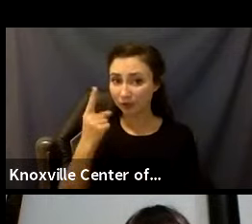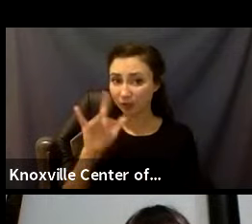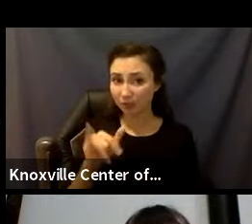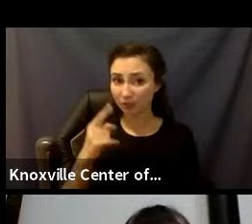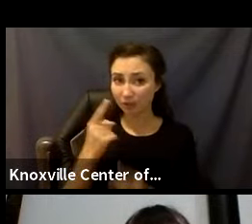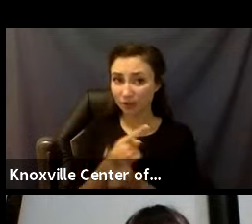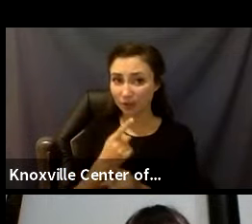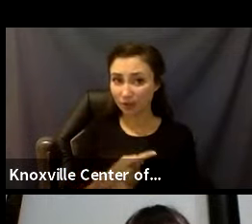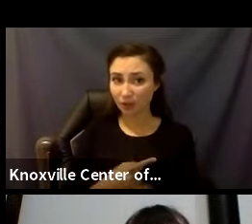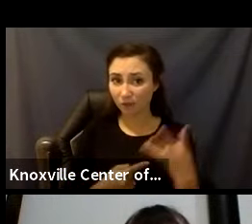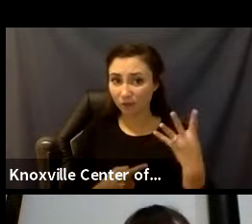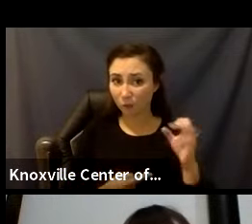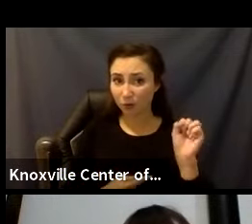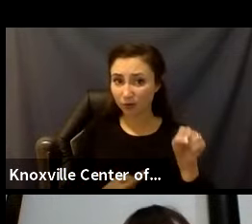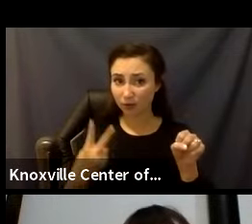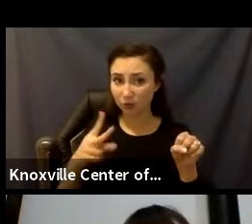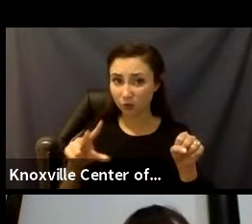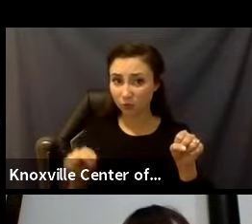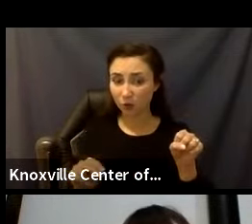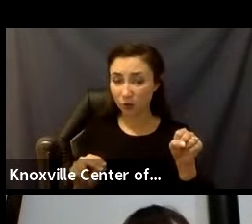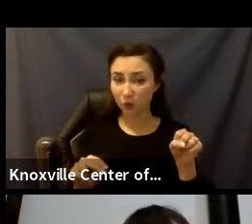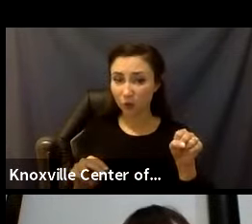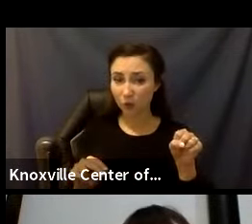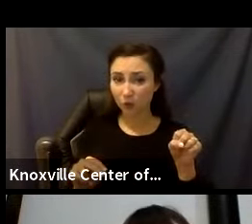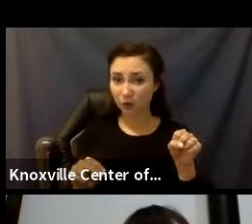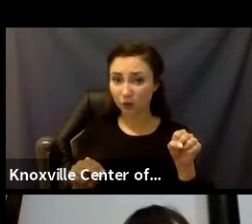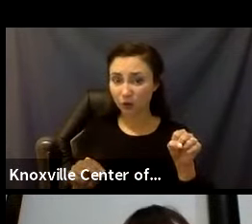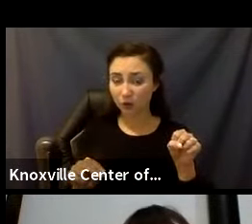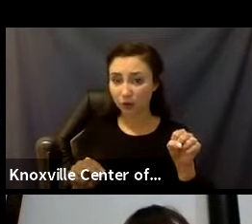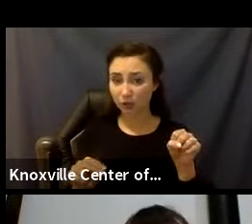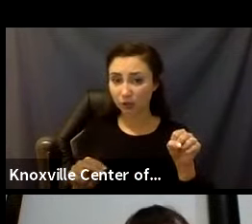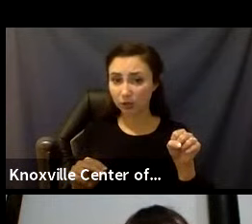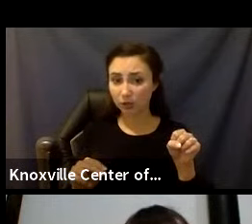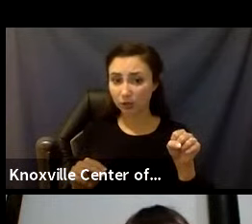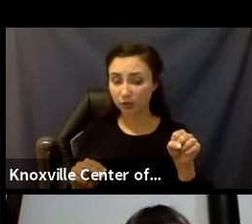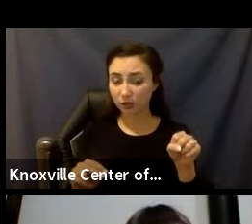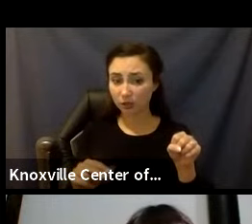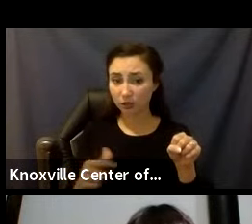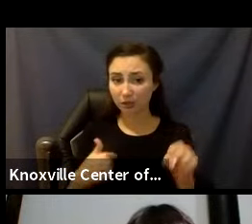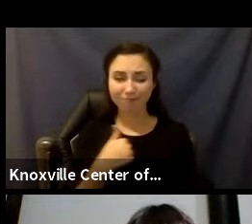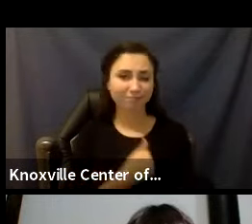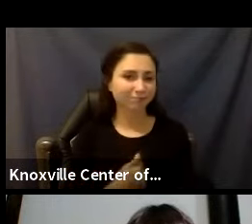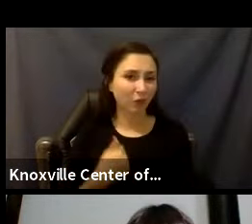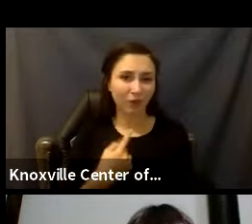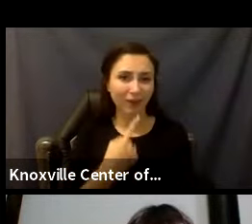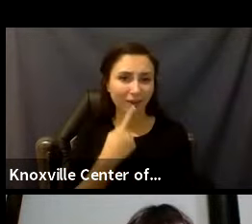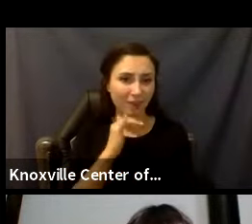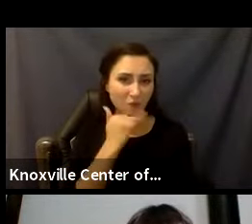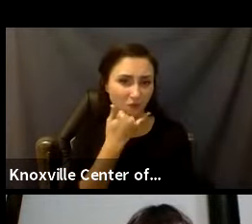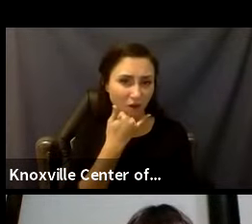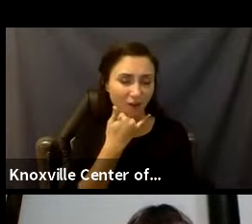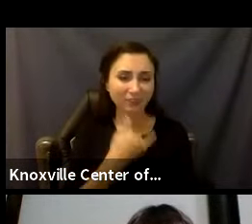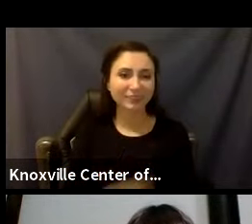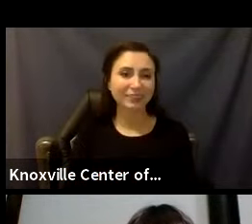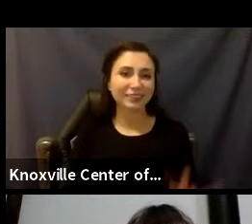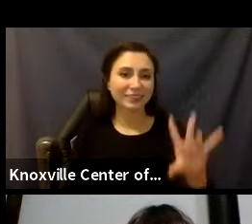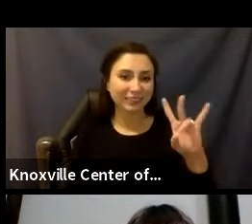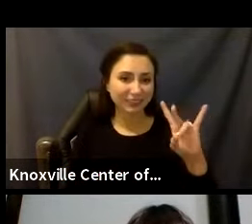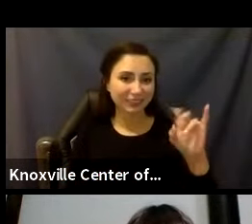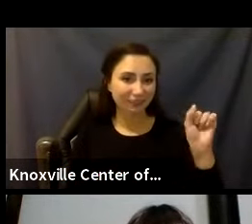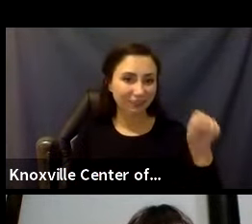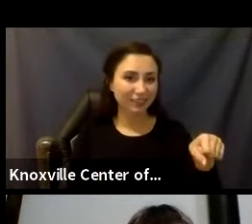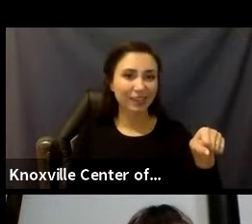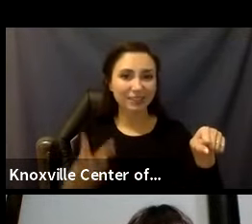be 4 yeses and 2 nos? I'm sorry, I might have said that wrong. It was 7 yeses,